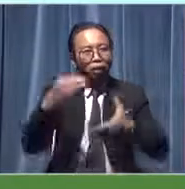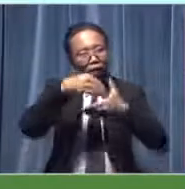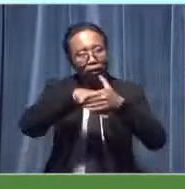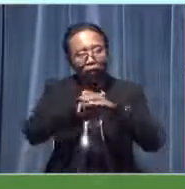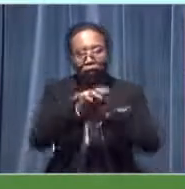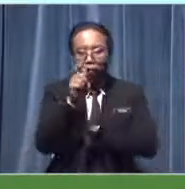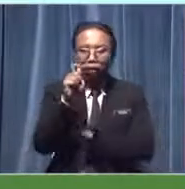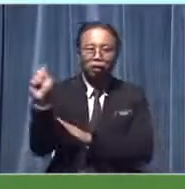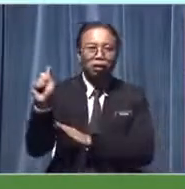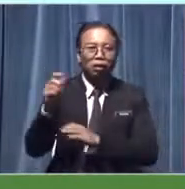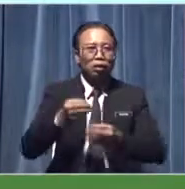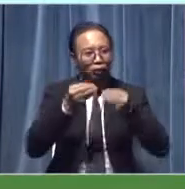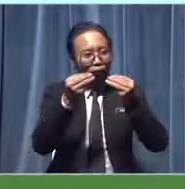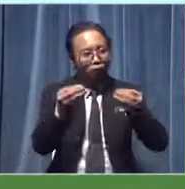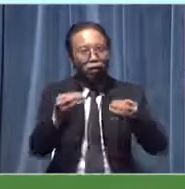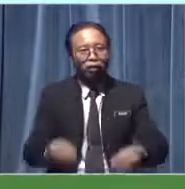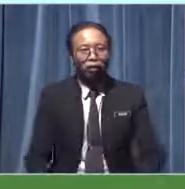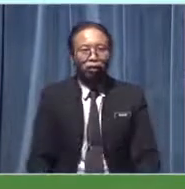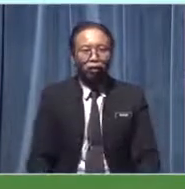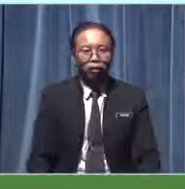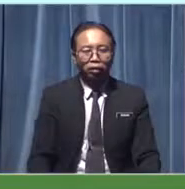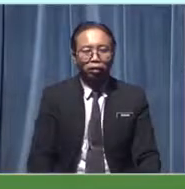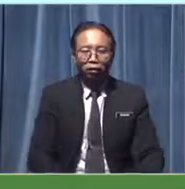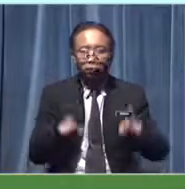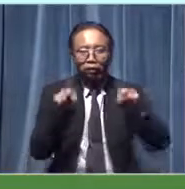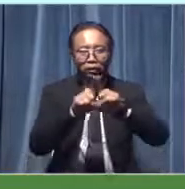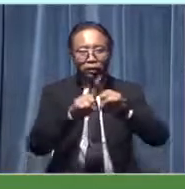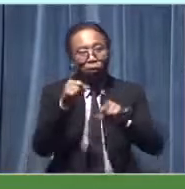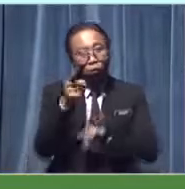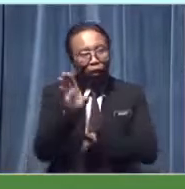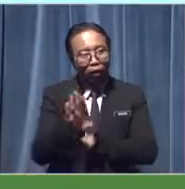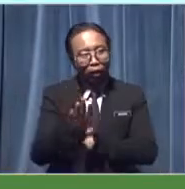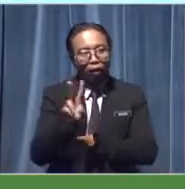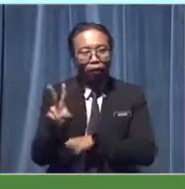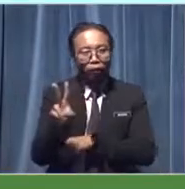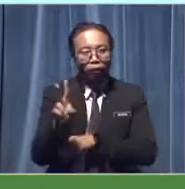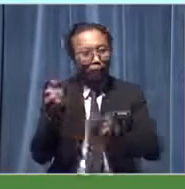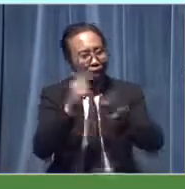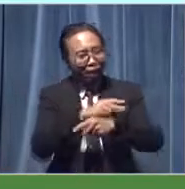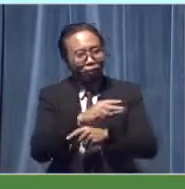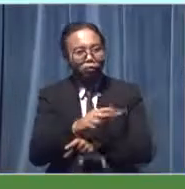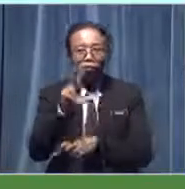Entering the given values equals half times